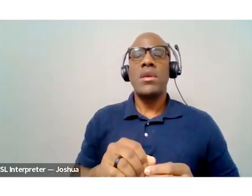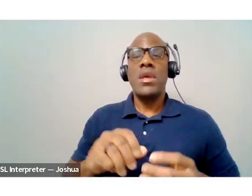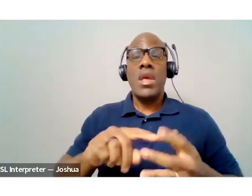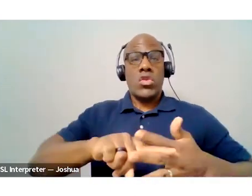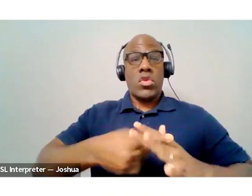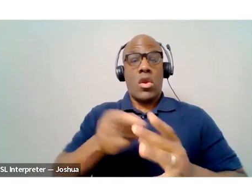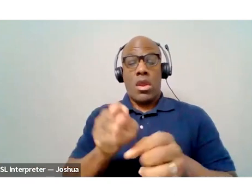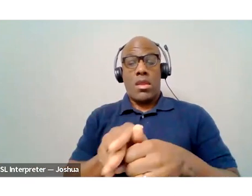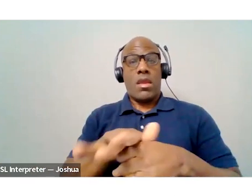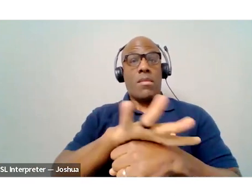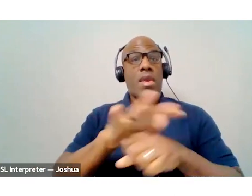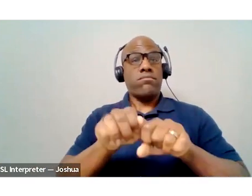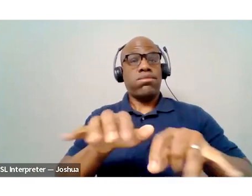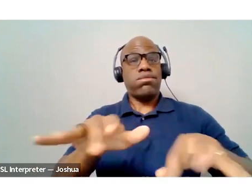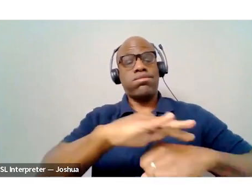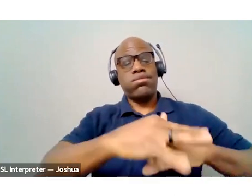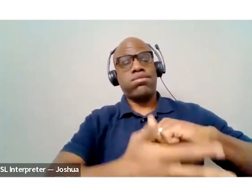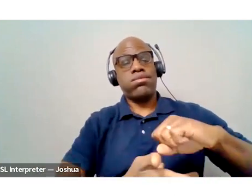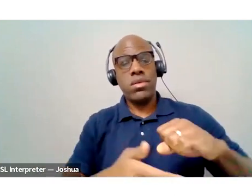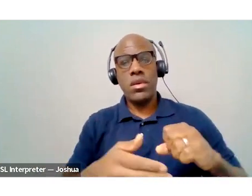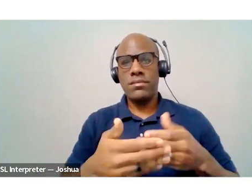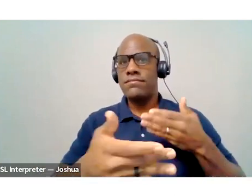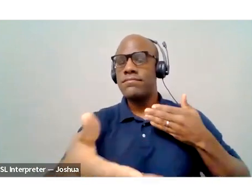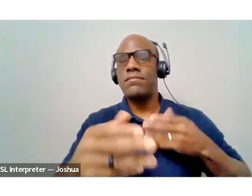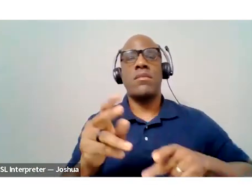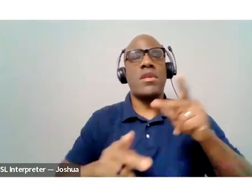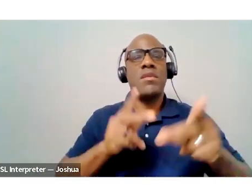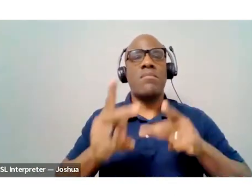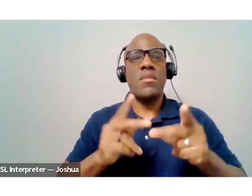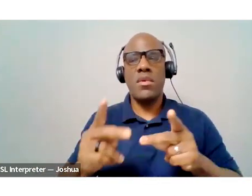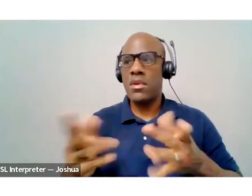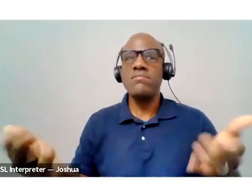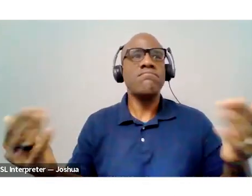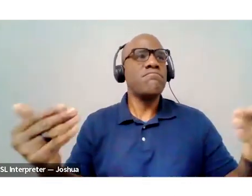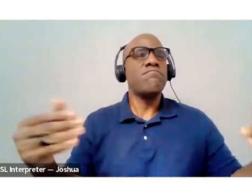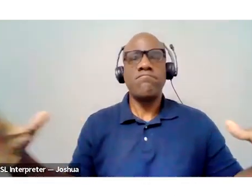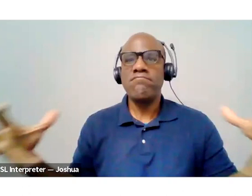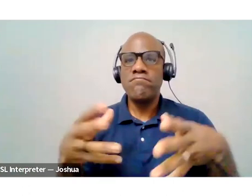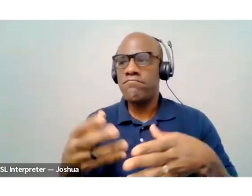became a clarion call for people to think about what a collective response would